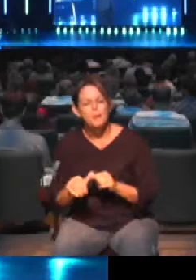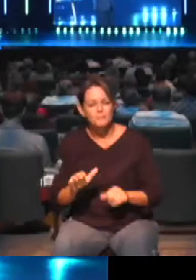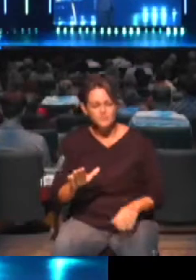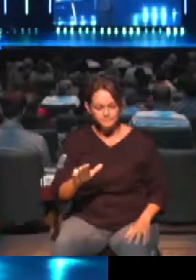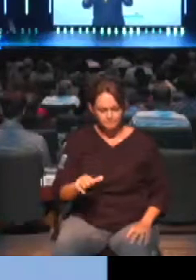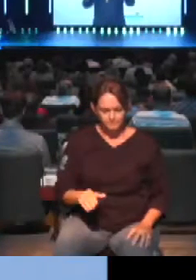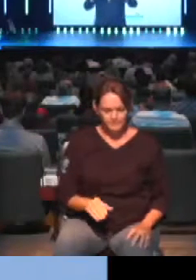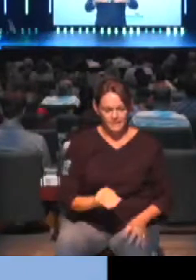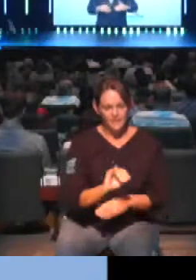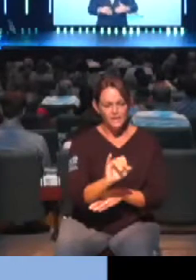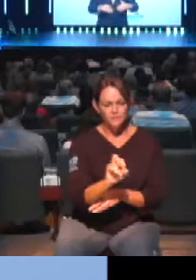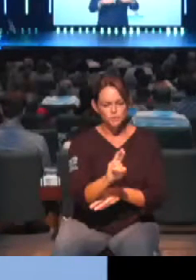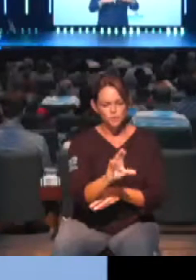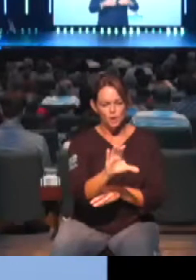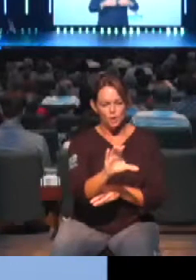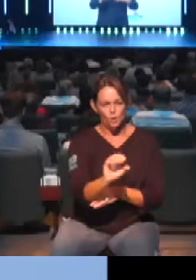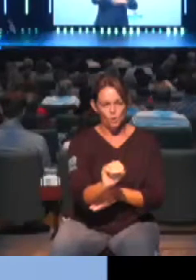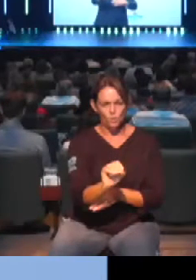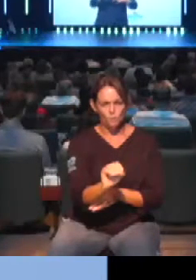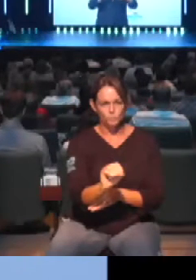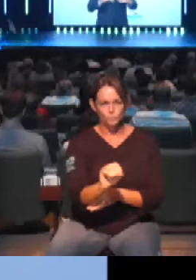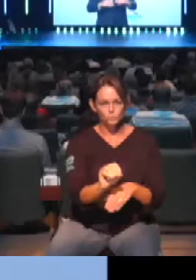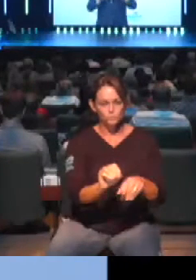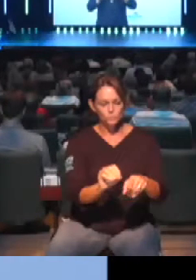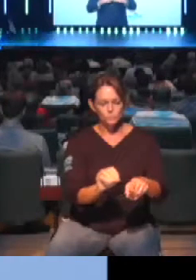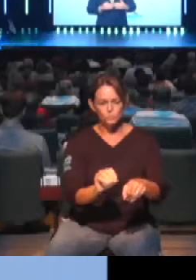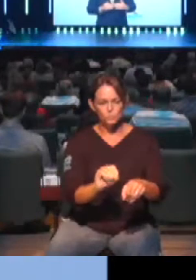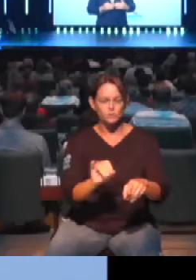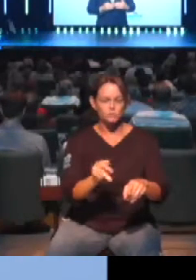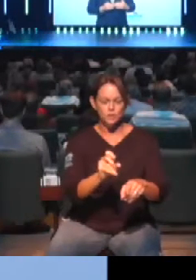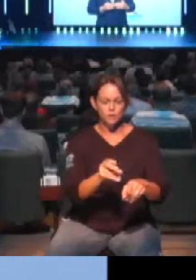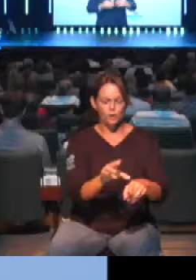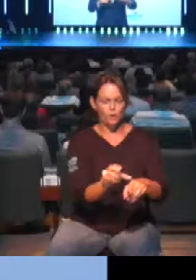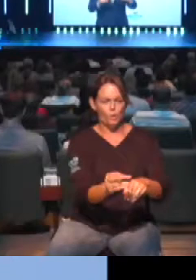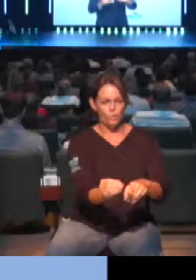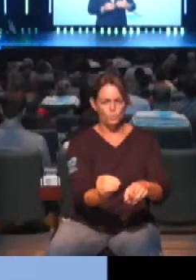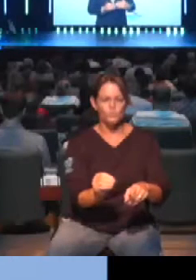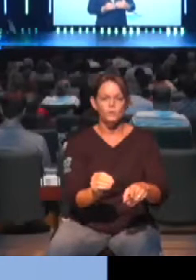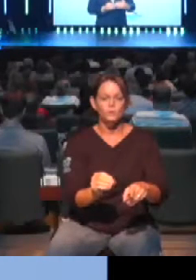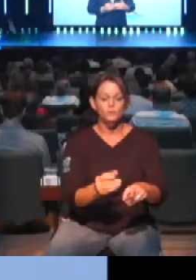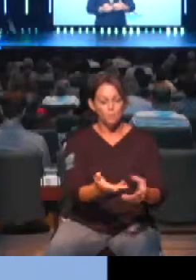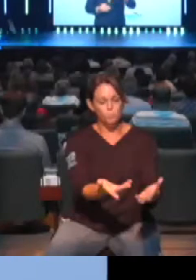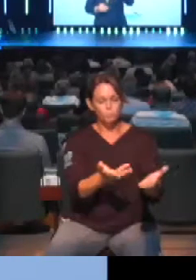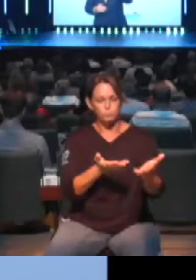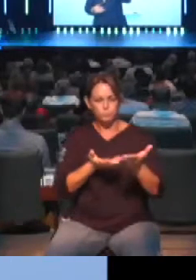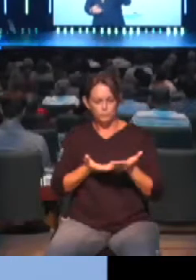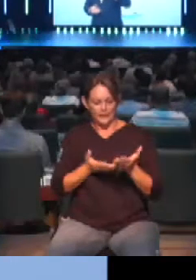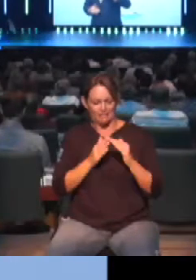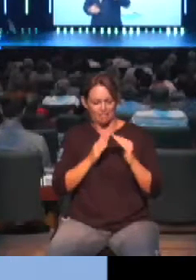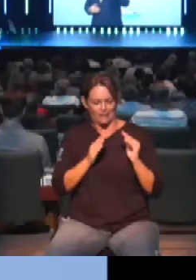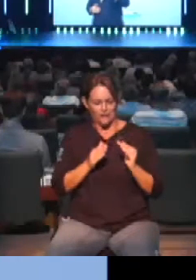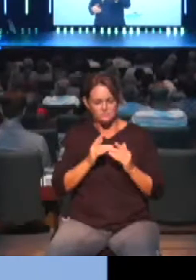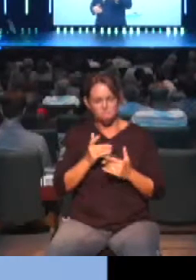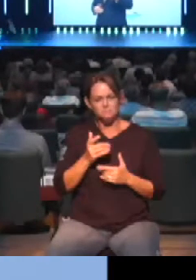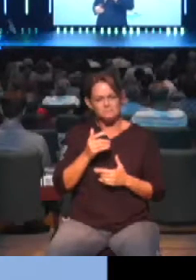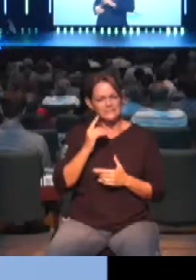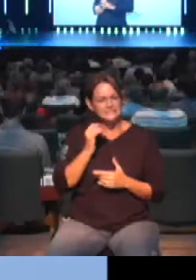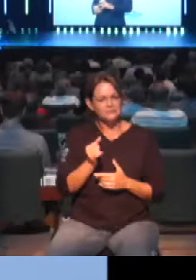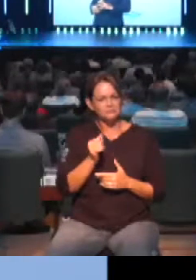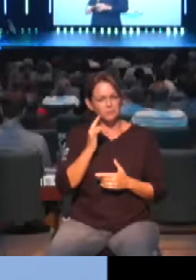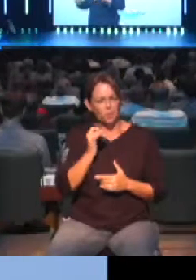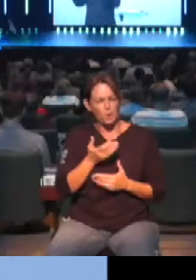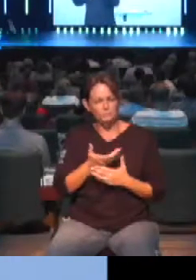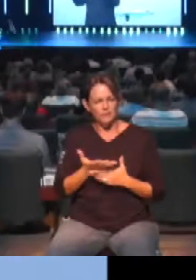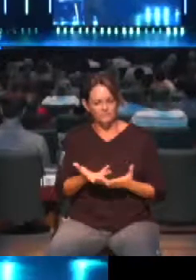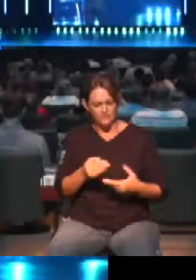from Jericho into the house of the Lord. The first always comes into the house of the Lord, and you're to bring it, okay? Bring it all from Jericho into